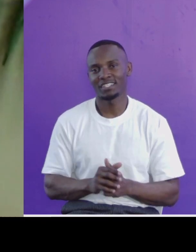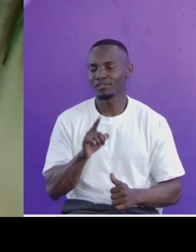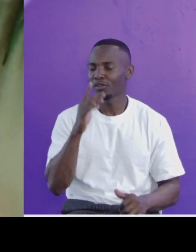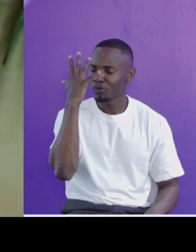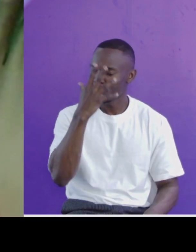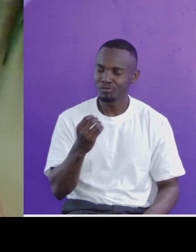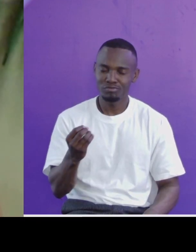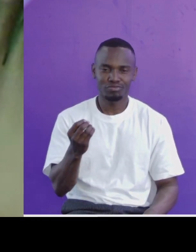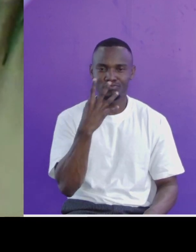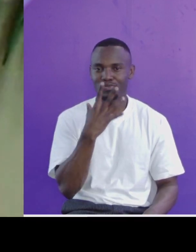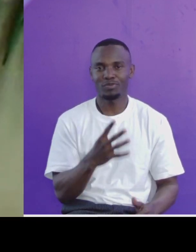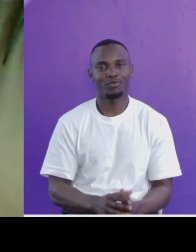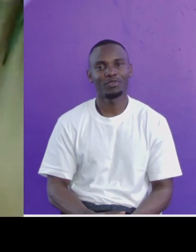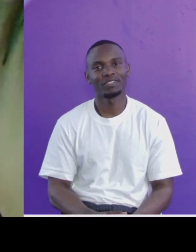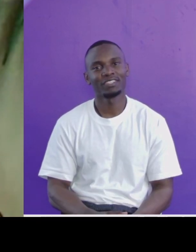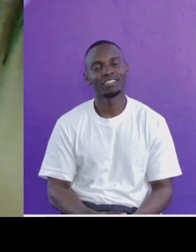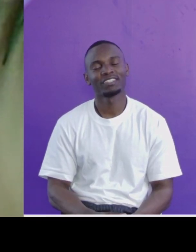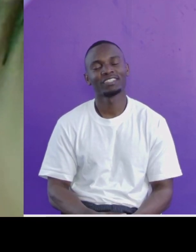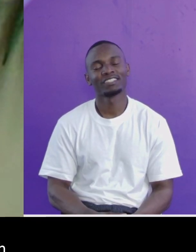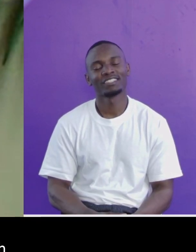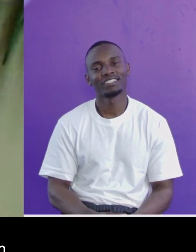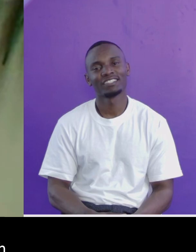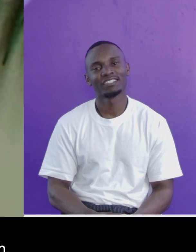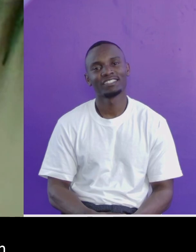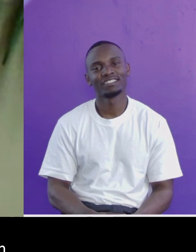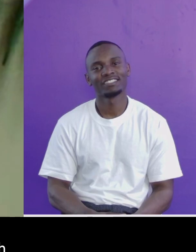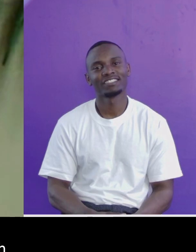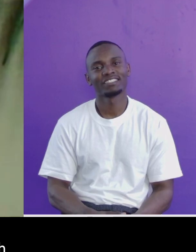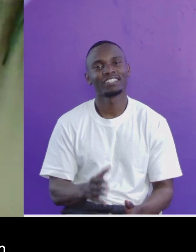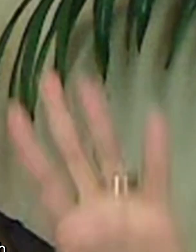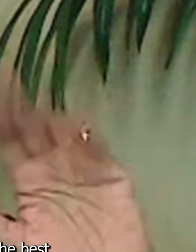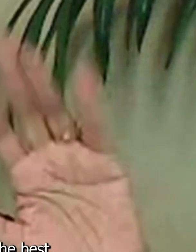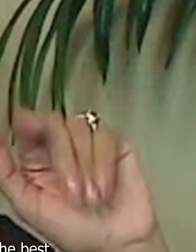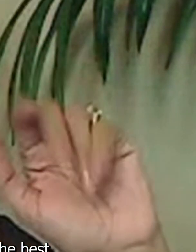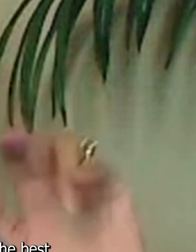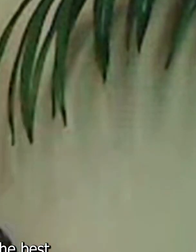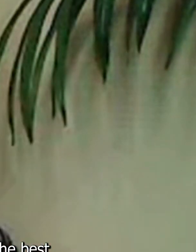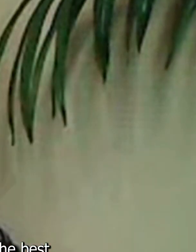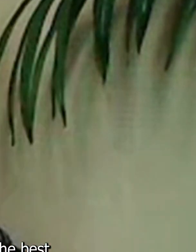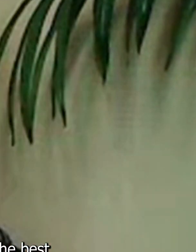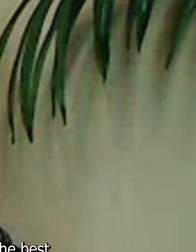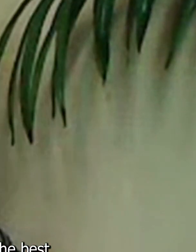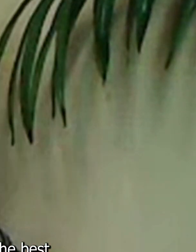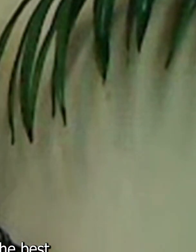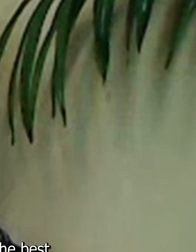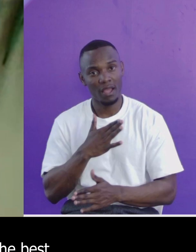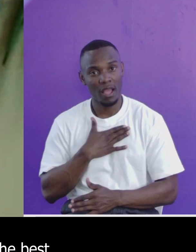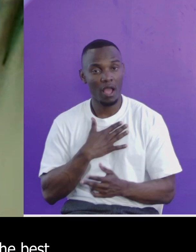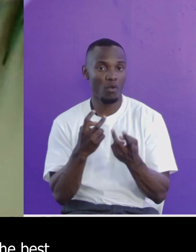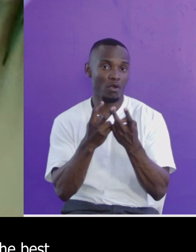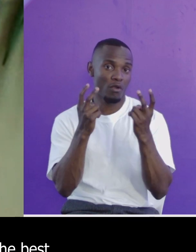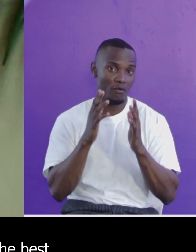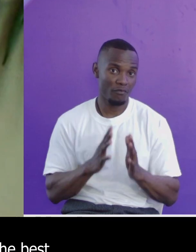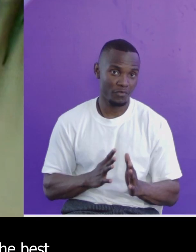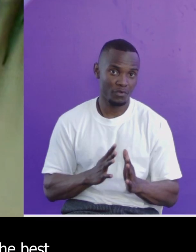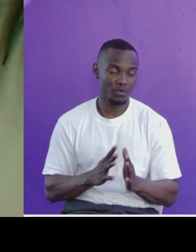beautiful. So thank you. Yes, thank you so much. I believe our viewers have